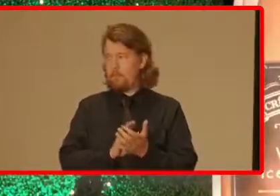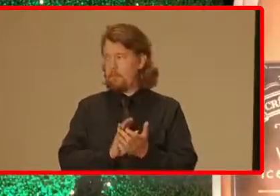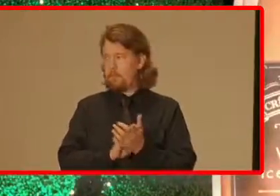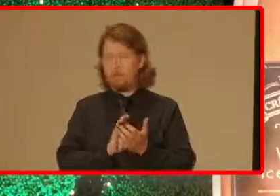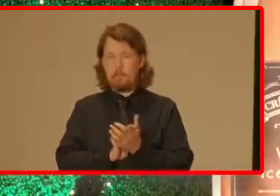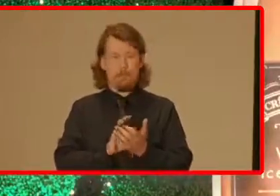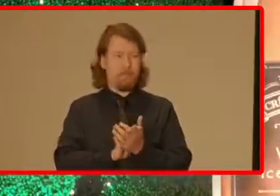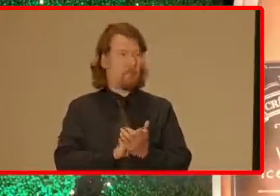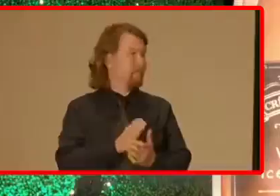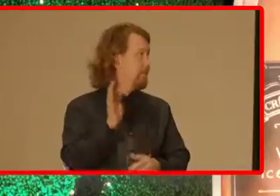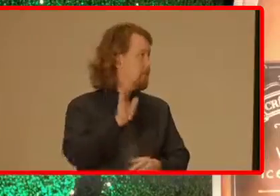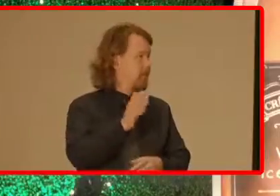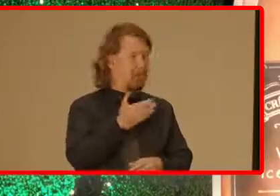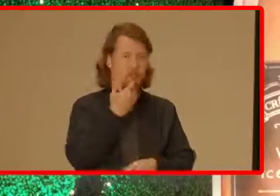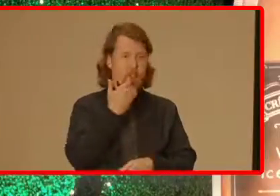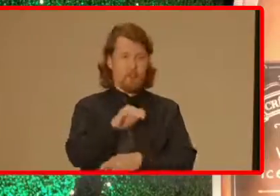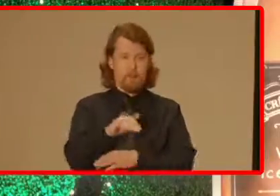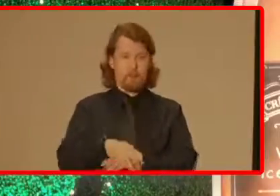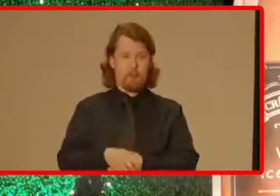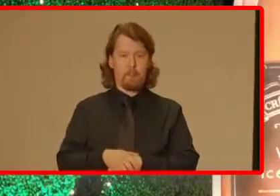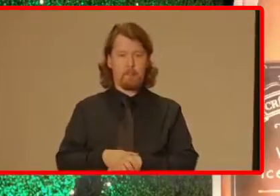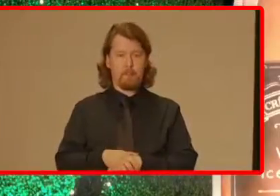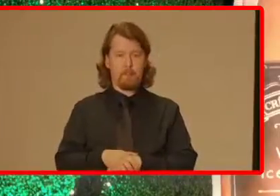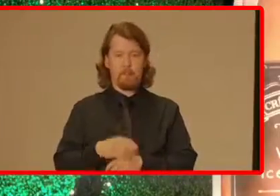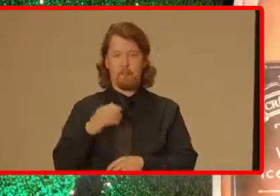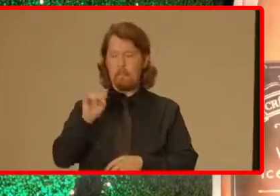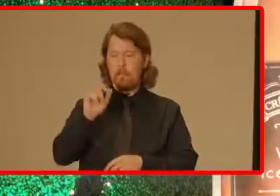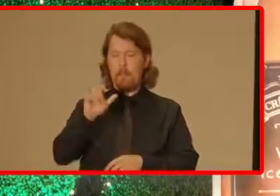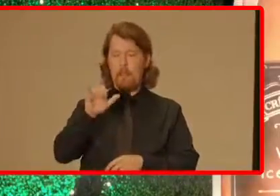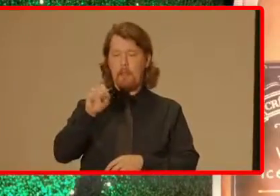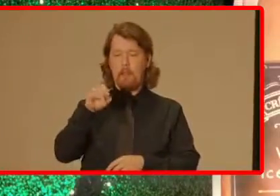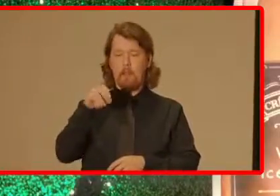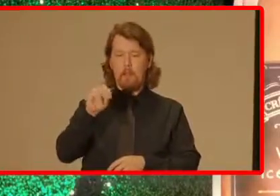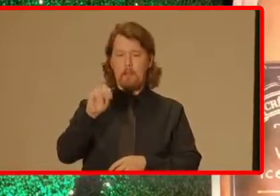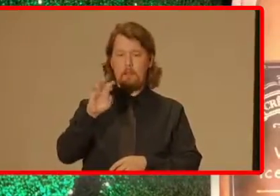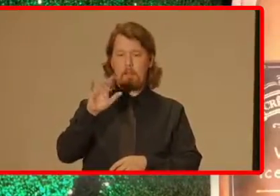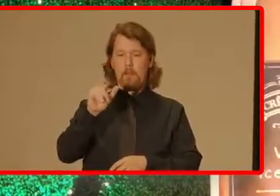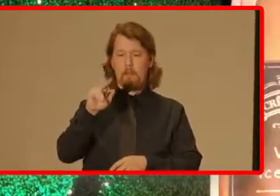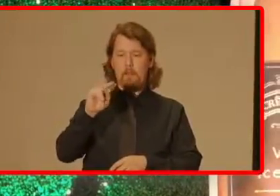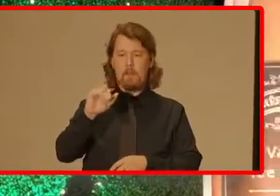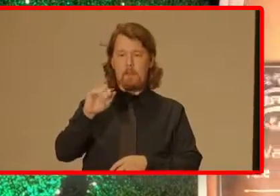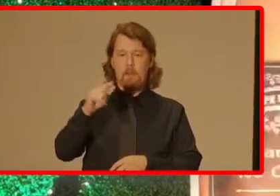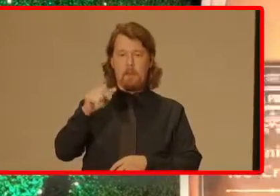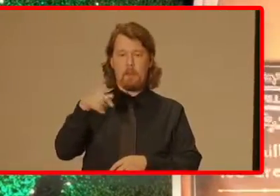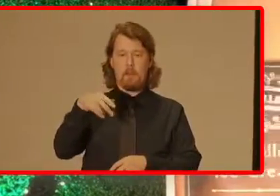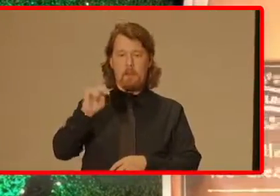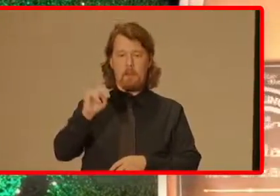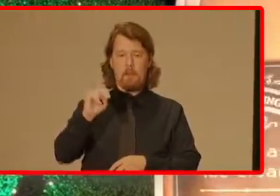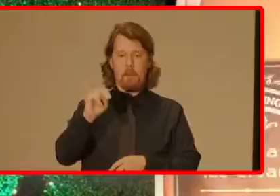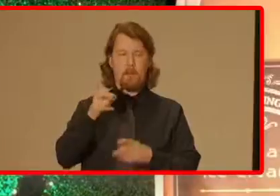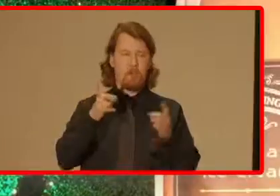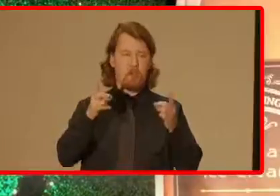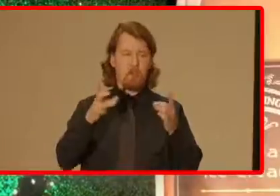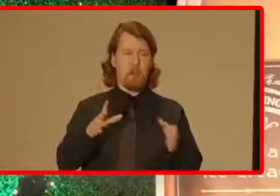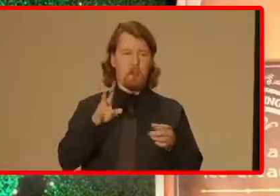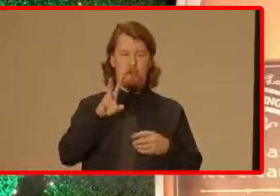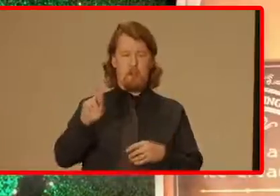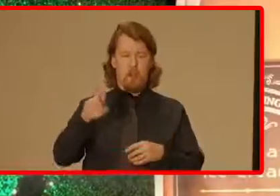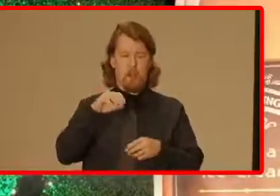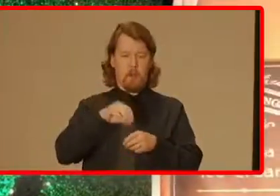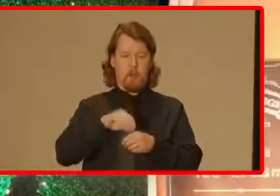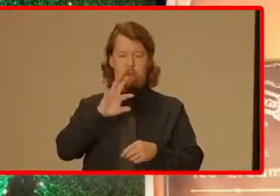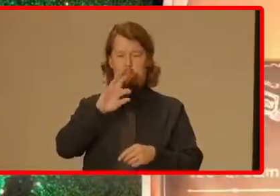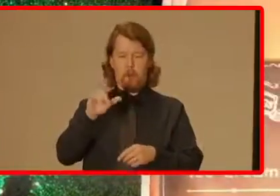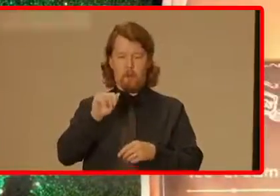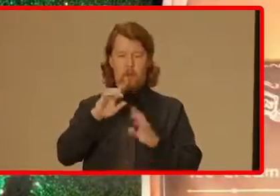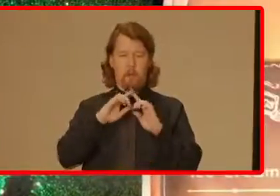Hi, good evening. I'm Allison Flanagan. I'm the Director of the Division of Vocational Rehabilitation, which is within the Florida Department